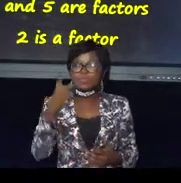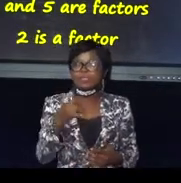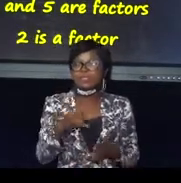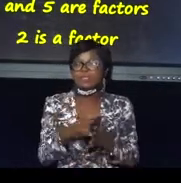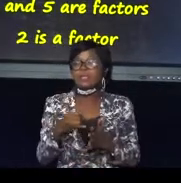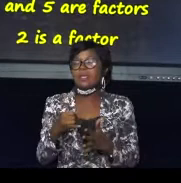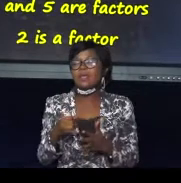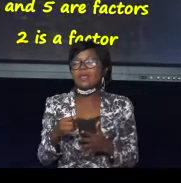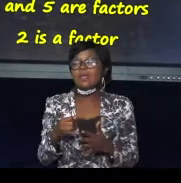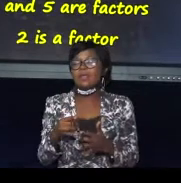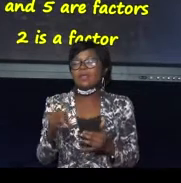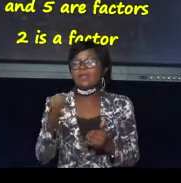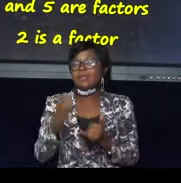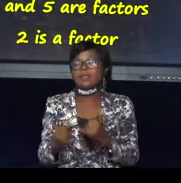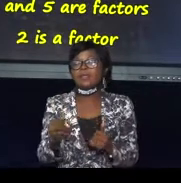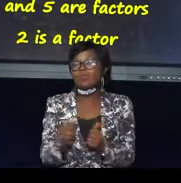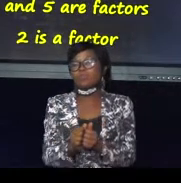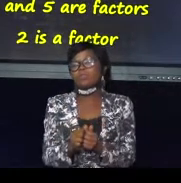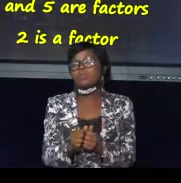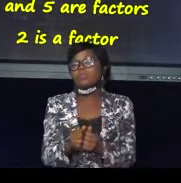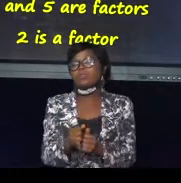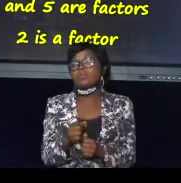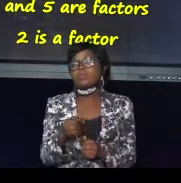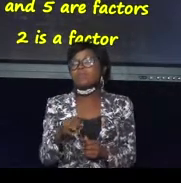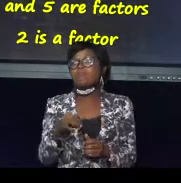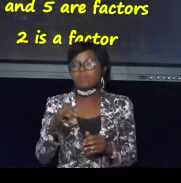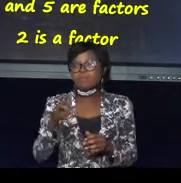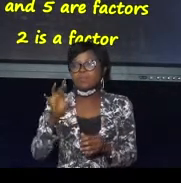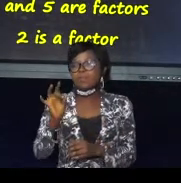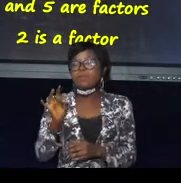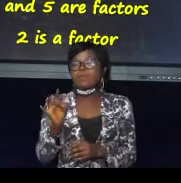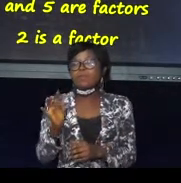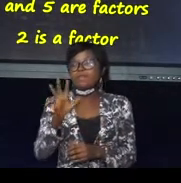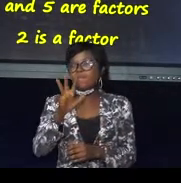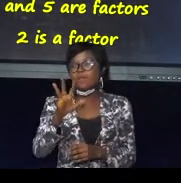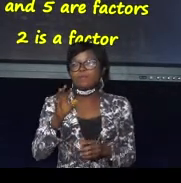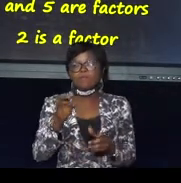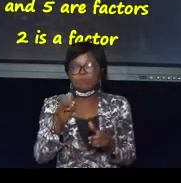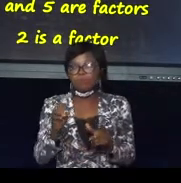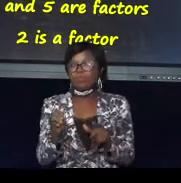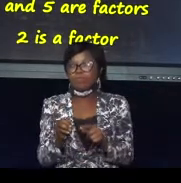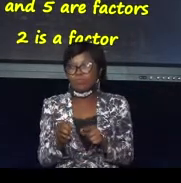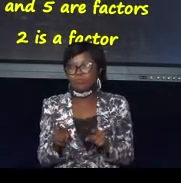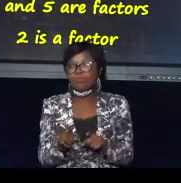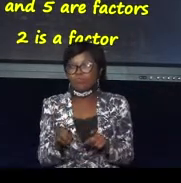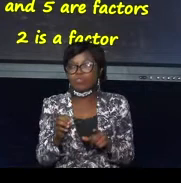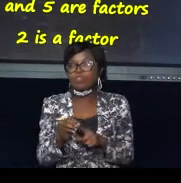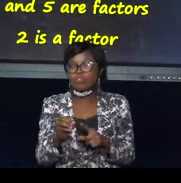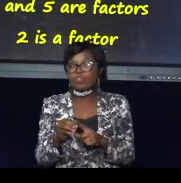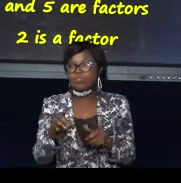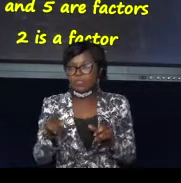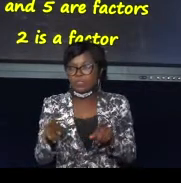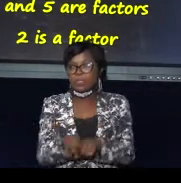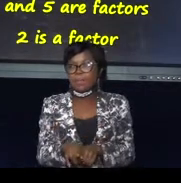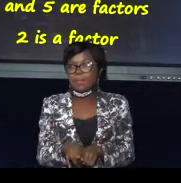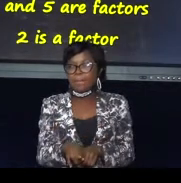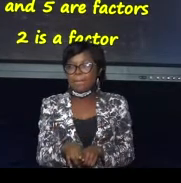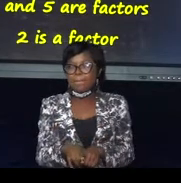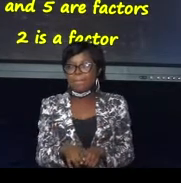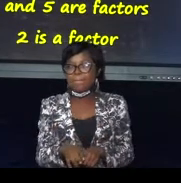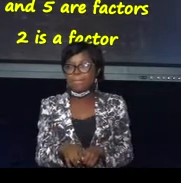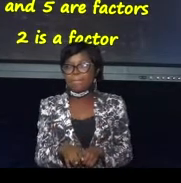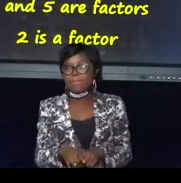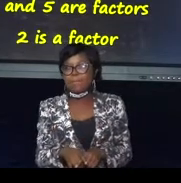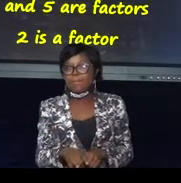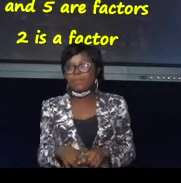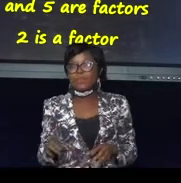factor because it ends with 8. Here, this one ends with 0. 2 is a factor. 5 is also a factor. Okay, now this one ends with 6.